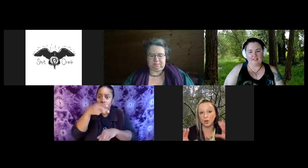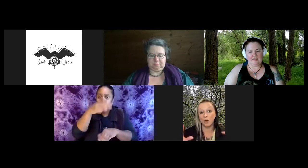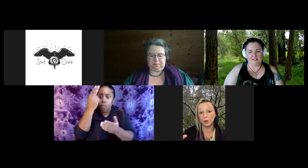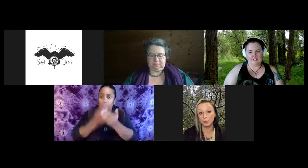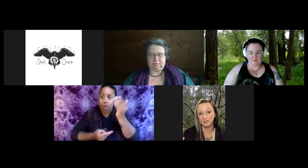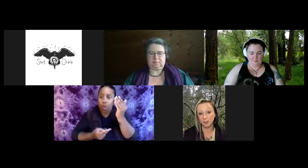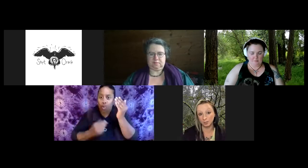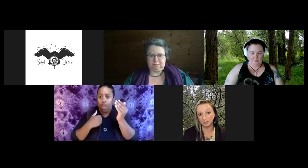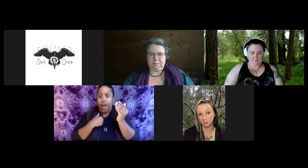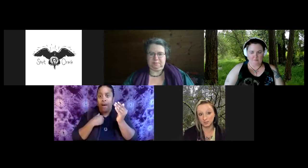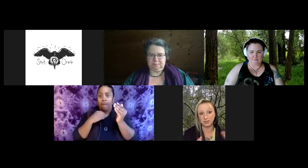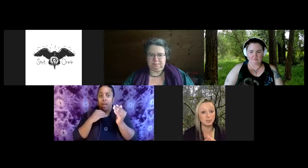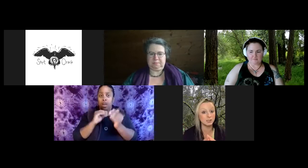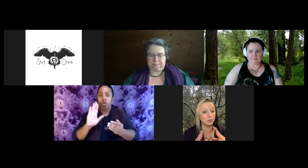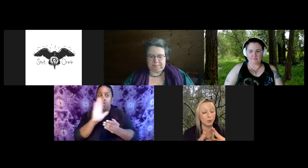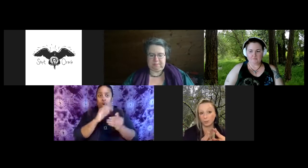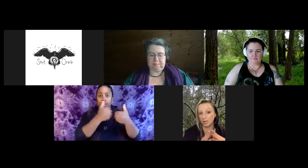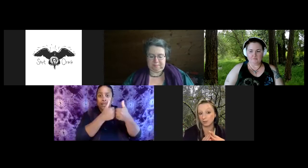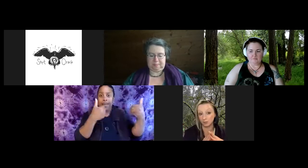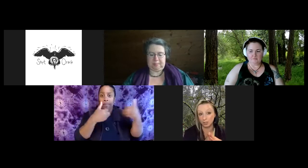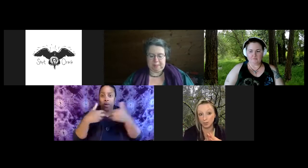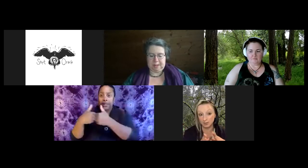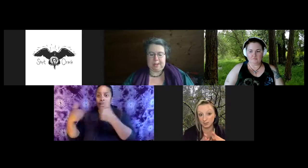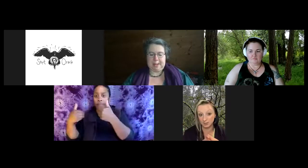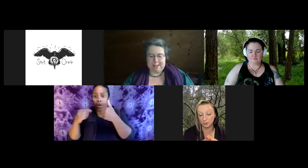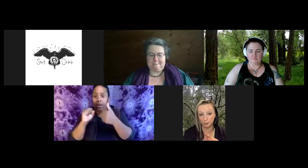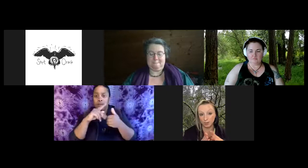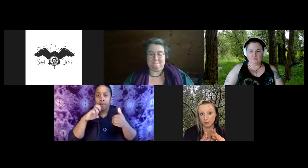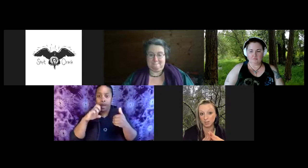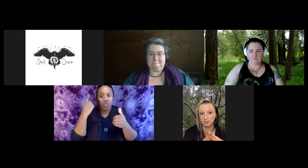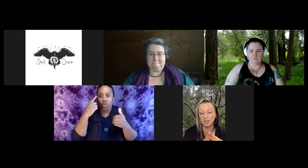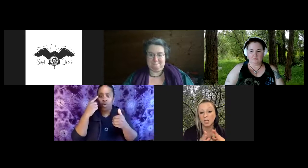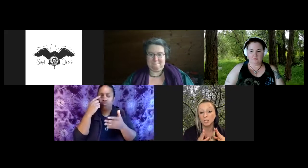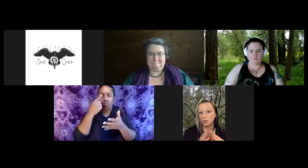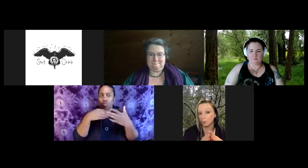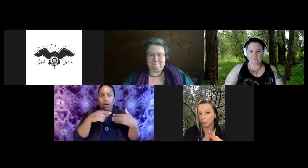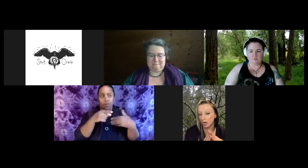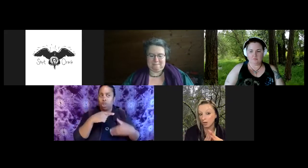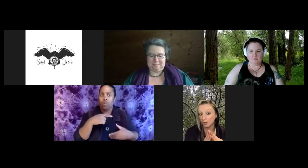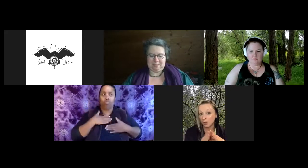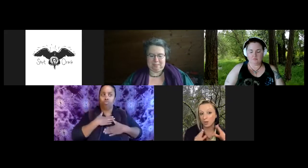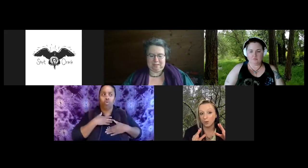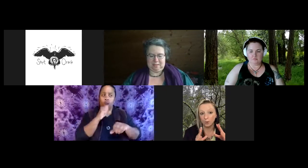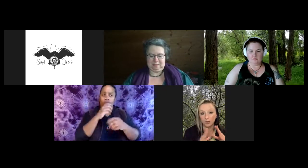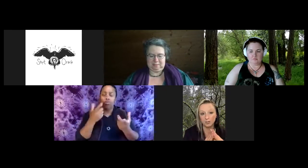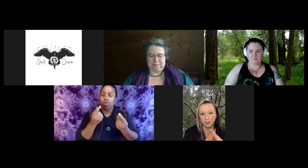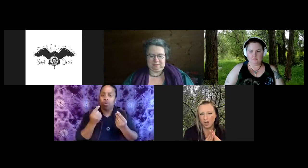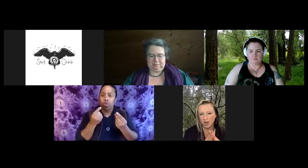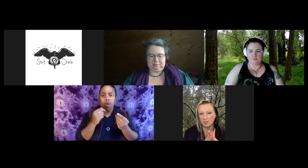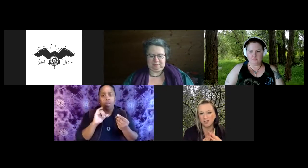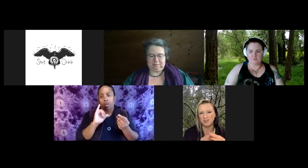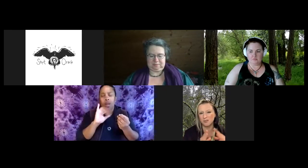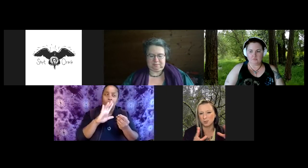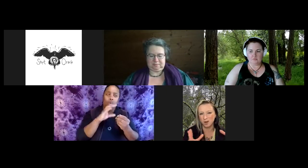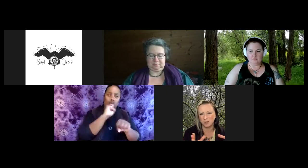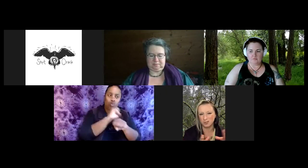your own separate spaces for whatever you guys like to do, whether that's your work or your art.